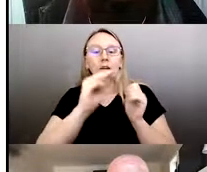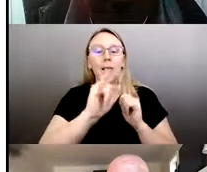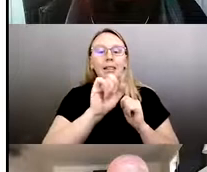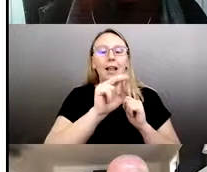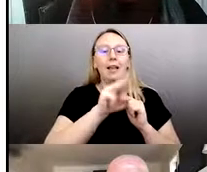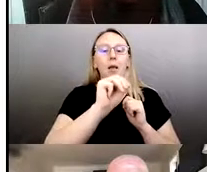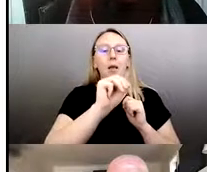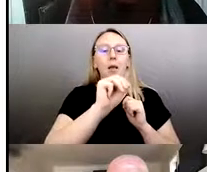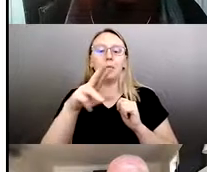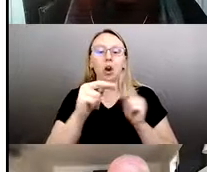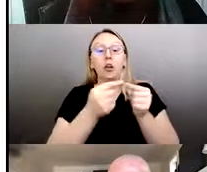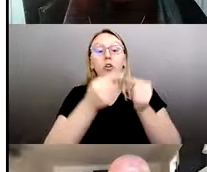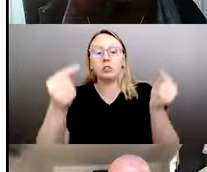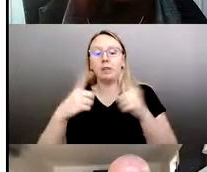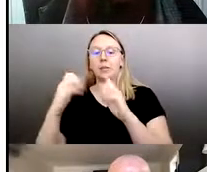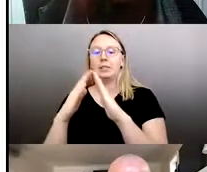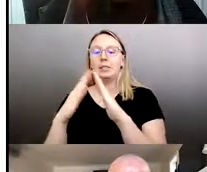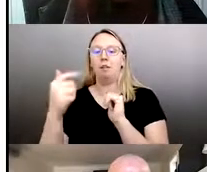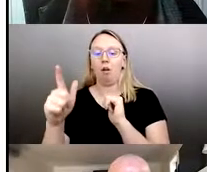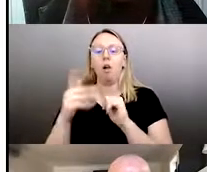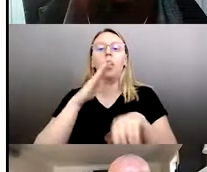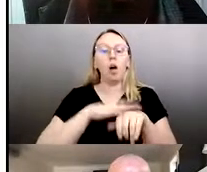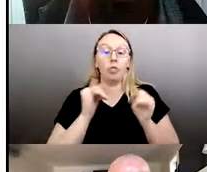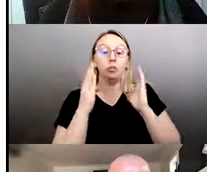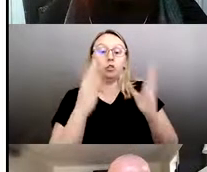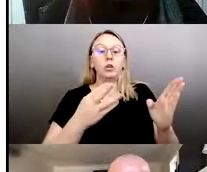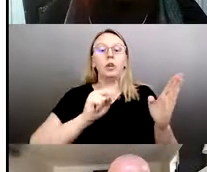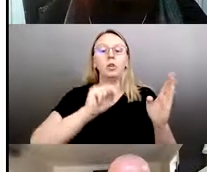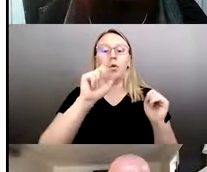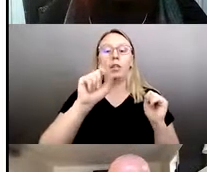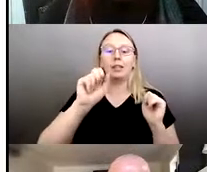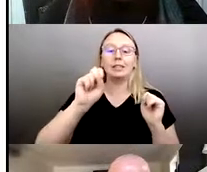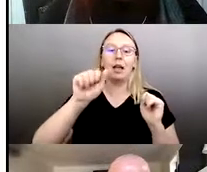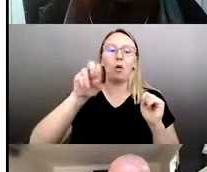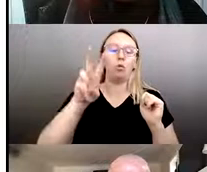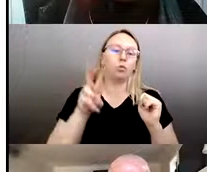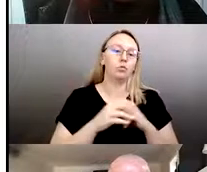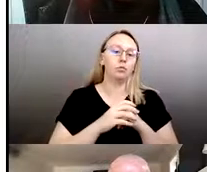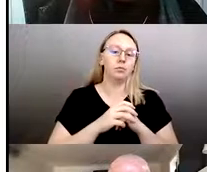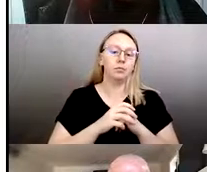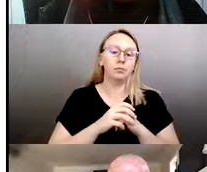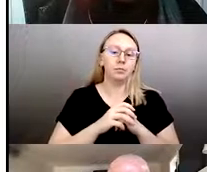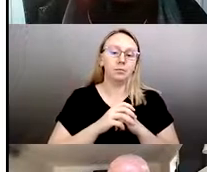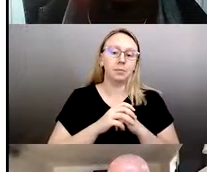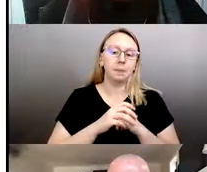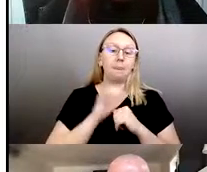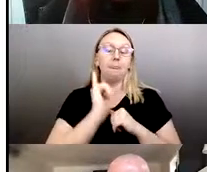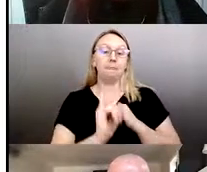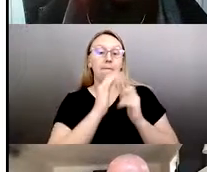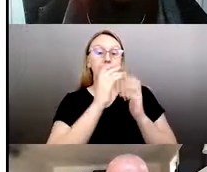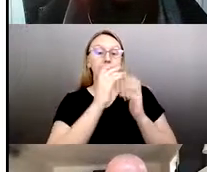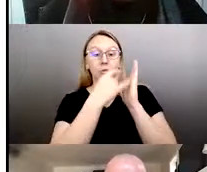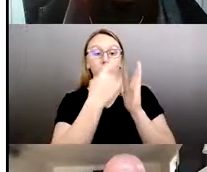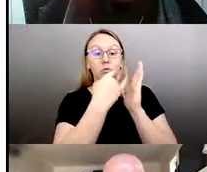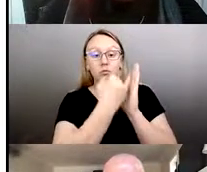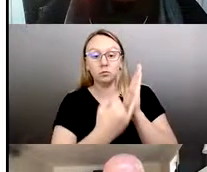City Hall on North LaSalle Street. Gracing the facade of an office building, the piece depicts the famous mythological story